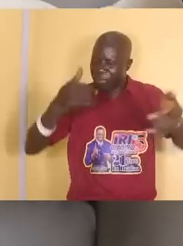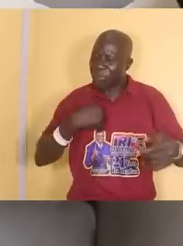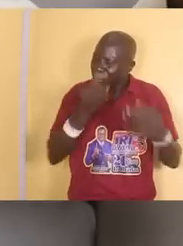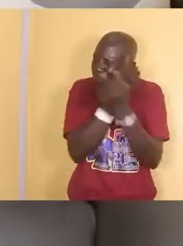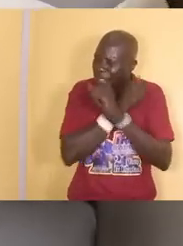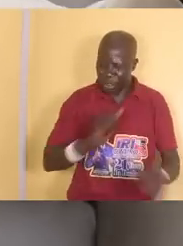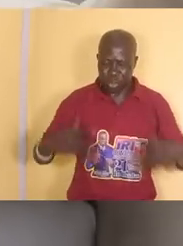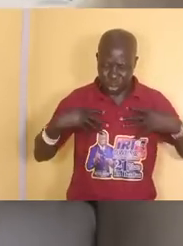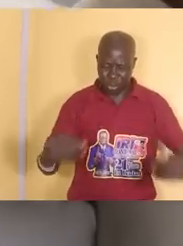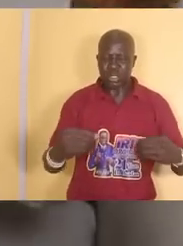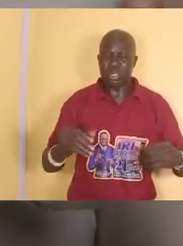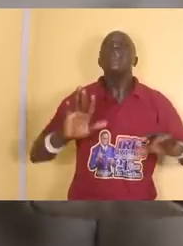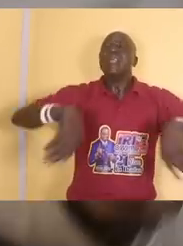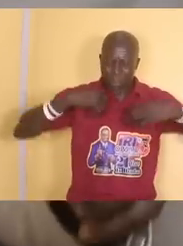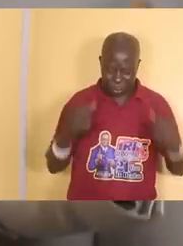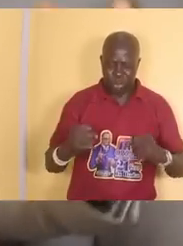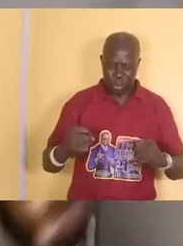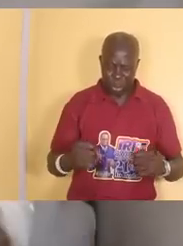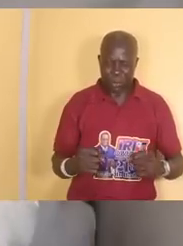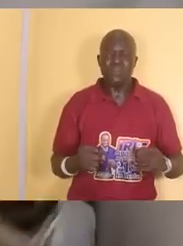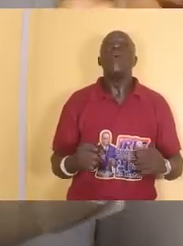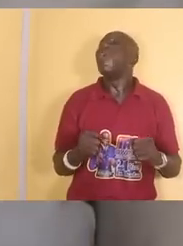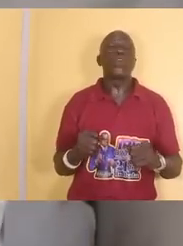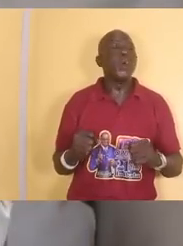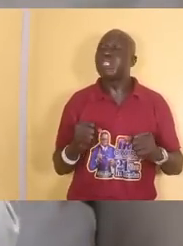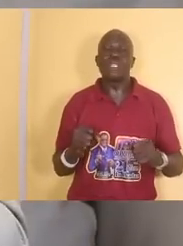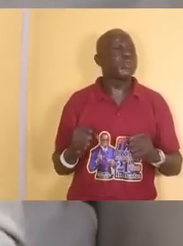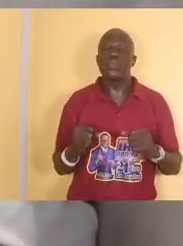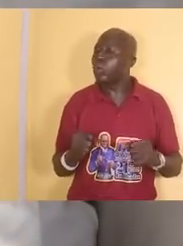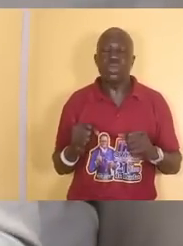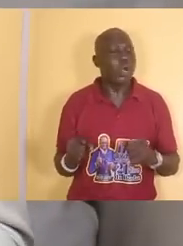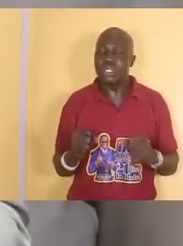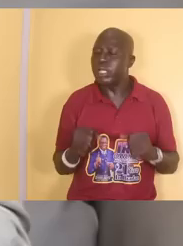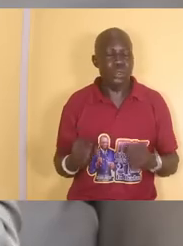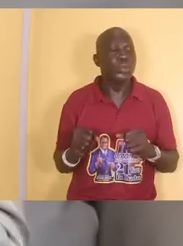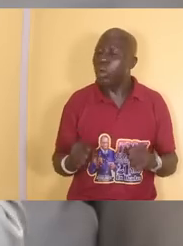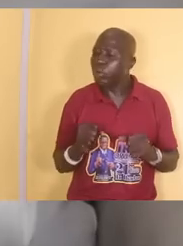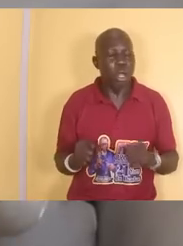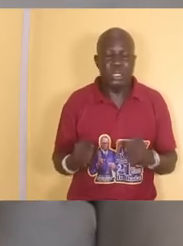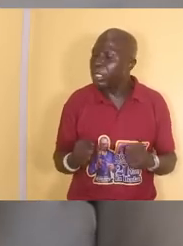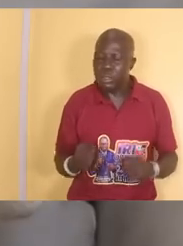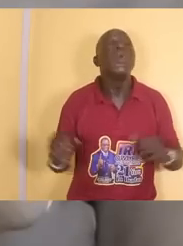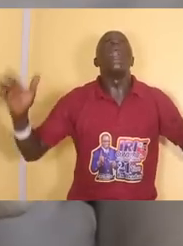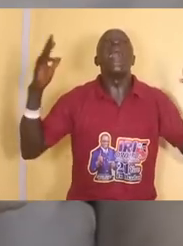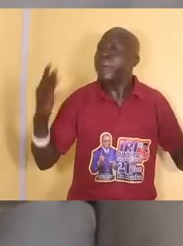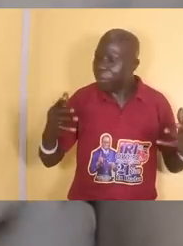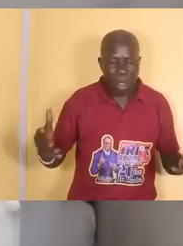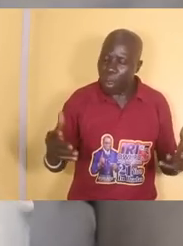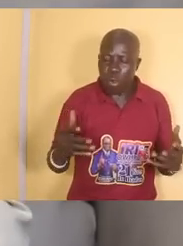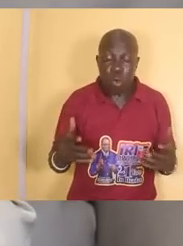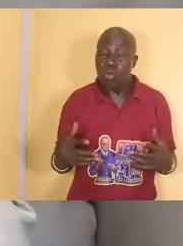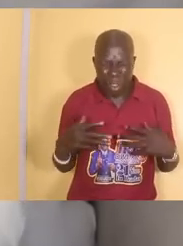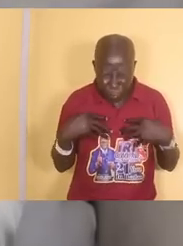We need to strengthen me. Strengthen me. Give me power. Oh God, Jesus. Oh God, Jesus. Oh God, Jesus. Oh God, Jesus. I need